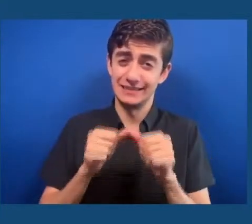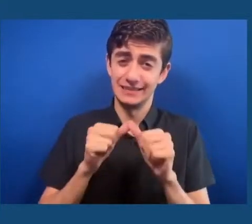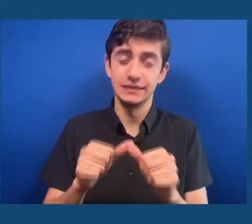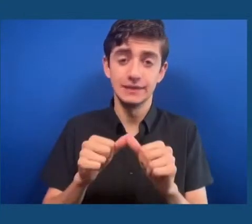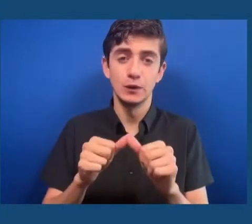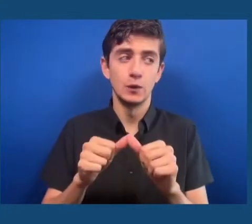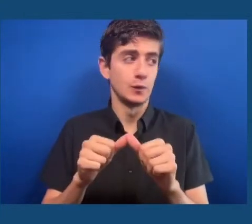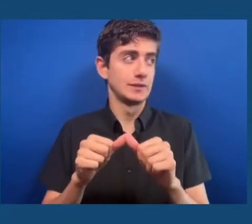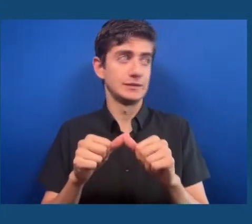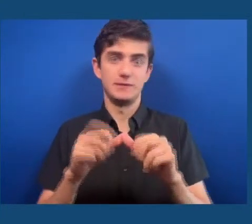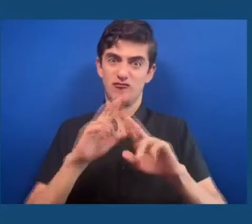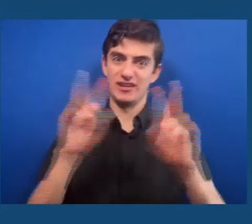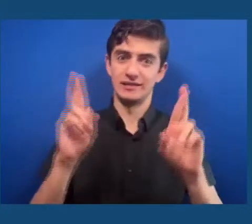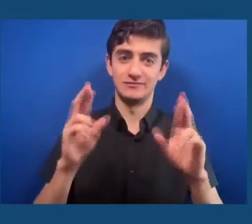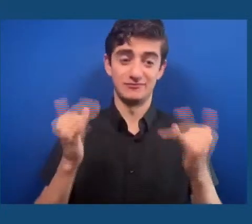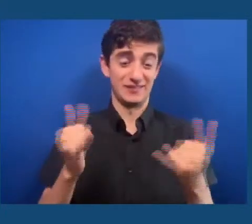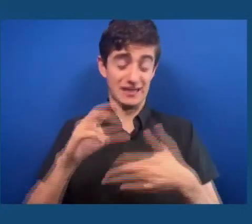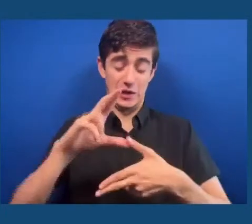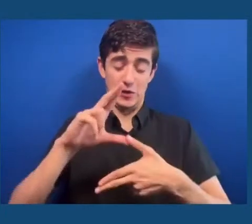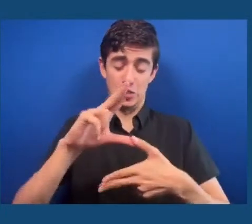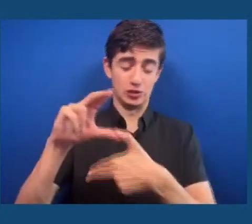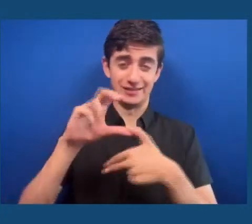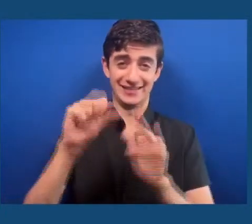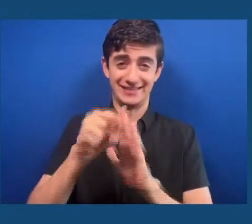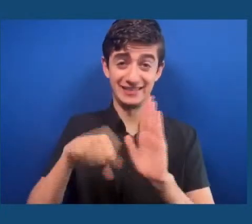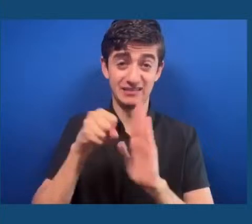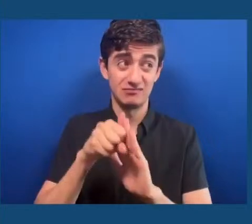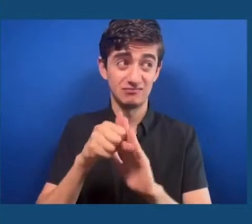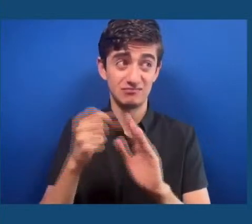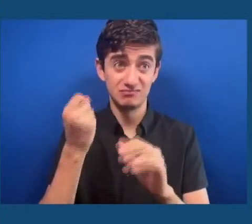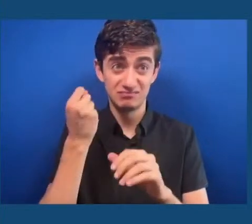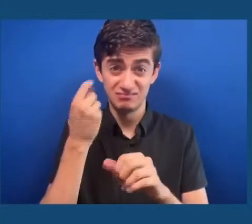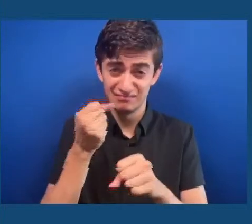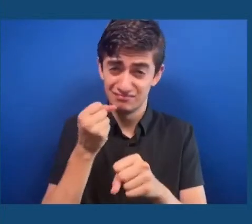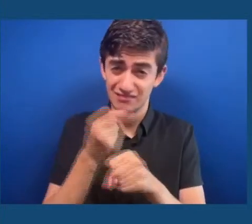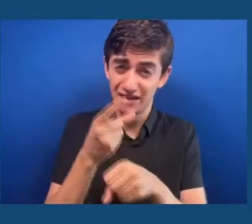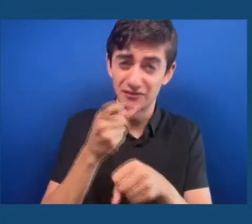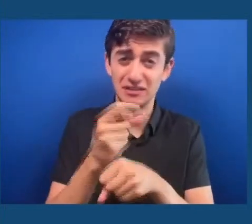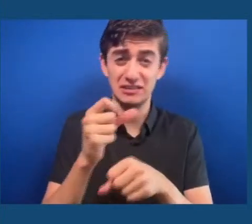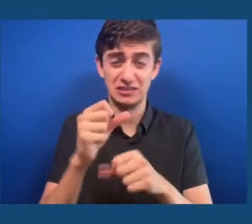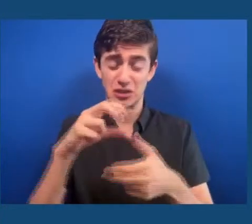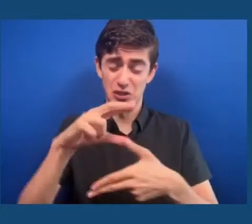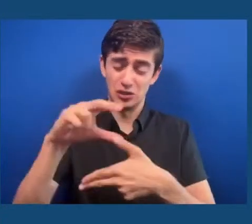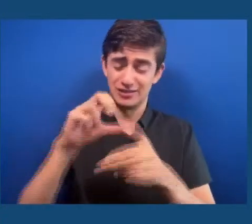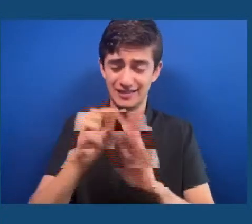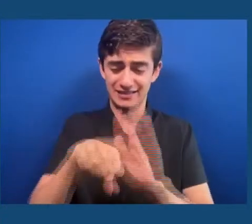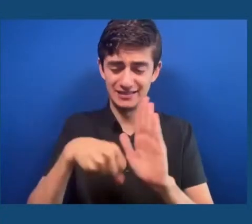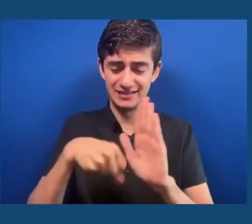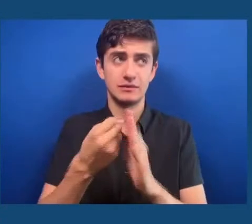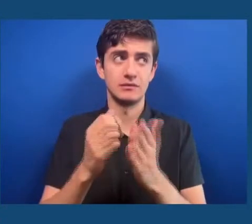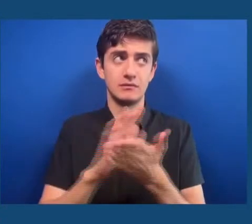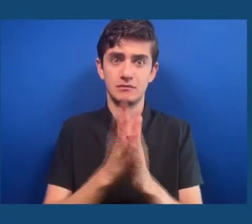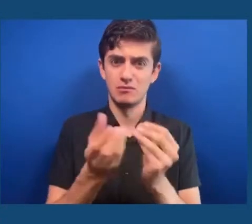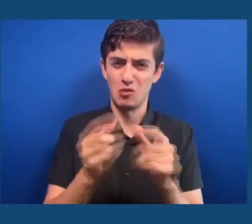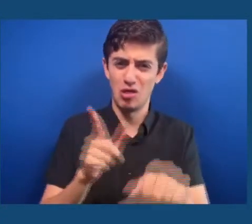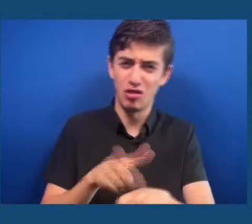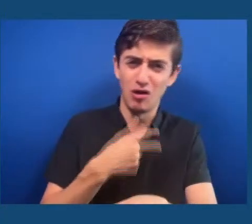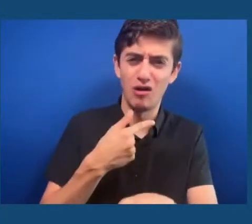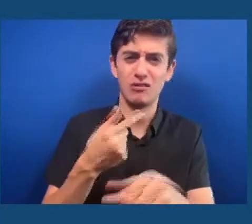getting longer, more sustained than we've ever had. I was literally governor